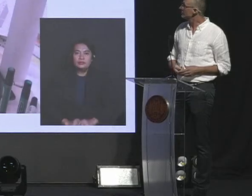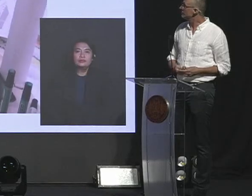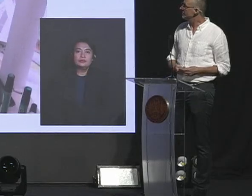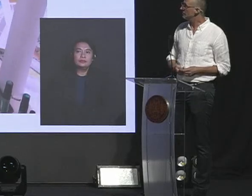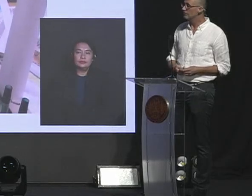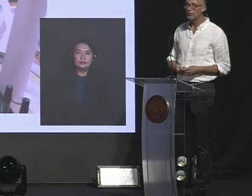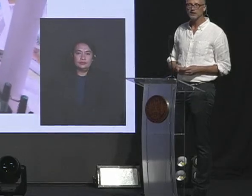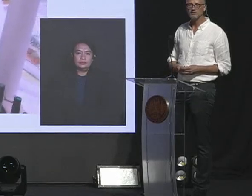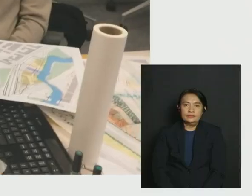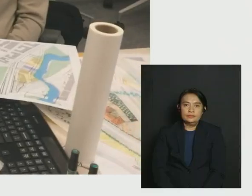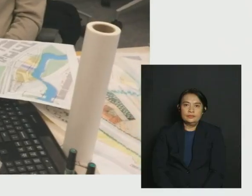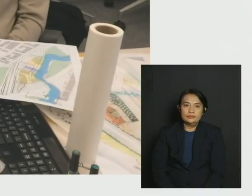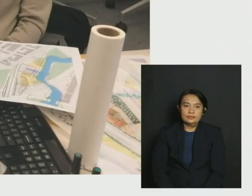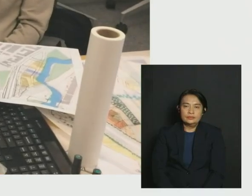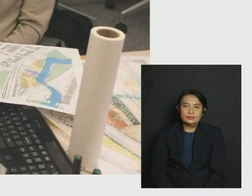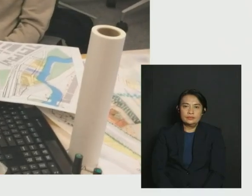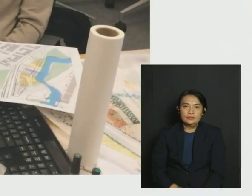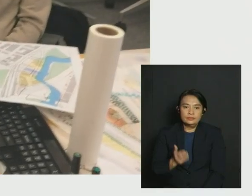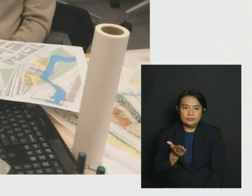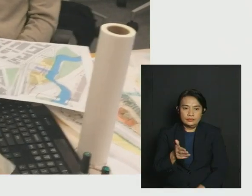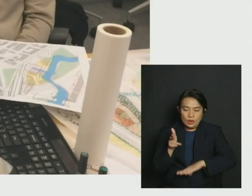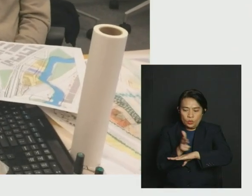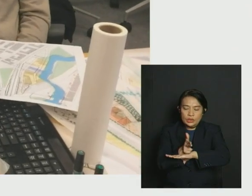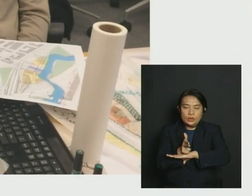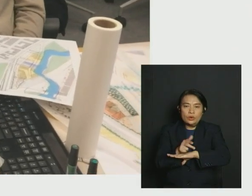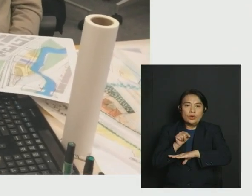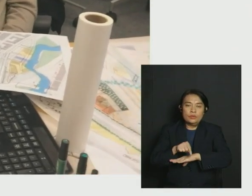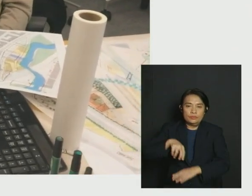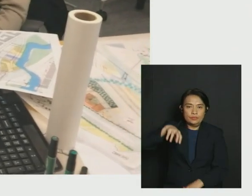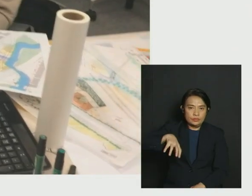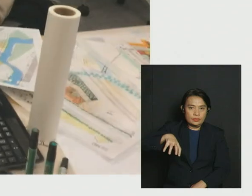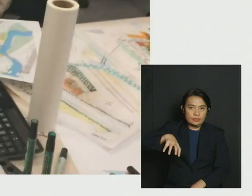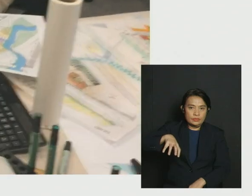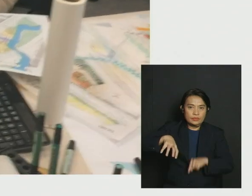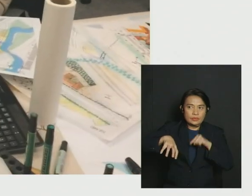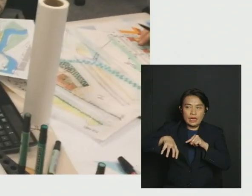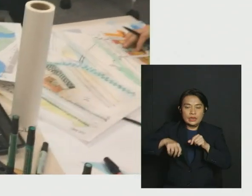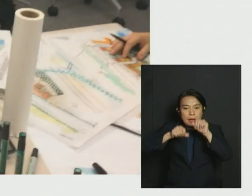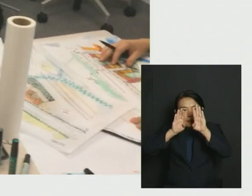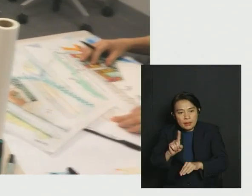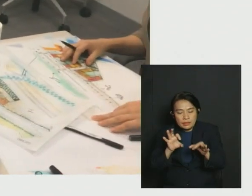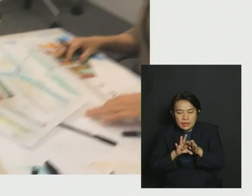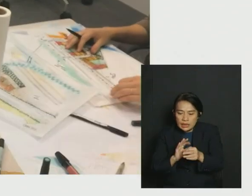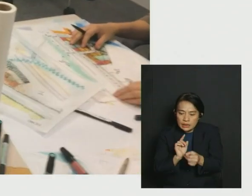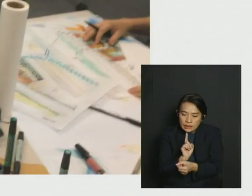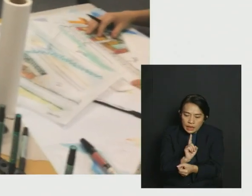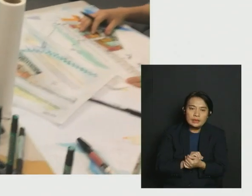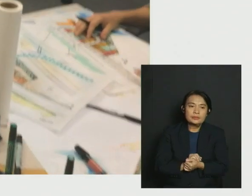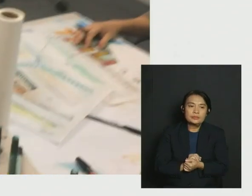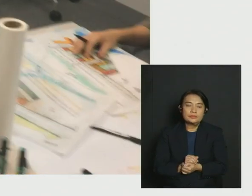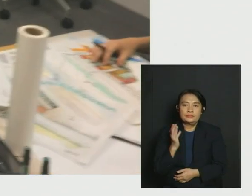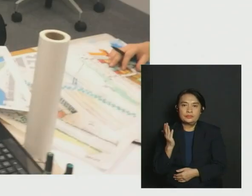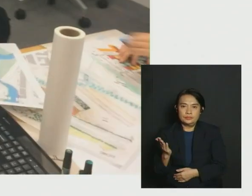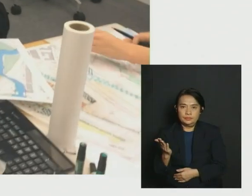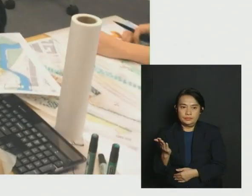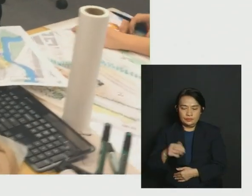Just a little video of what it looked like in our office. Again, our sort of little design office that we had within city government. Very familiar, I think,